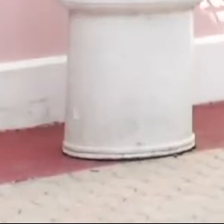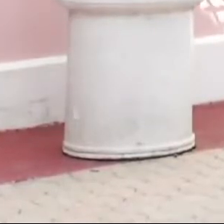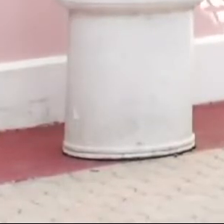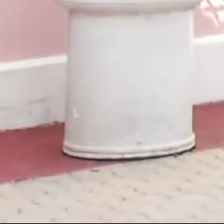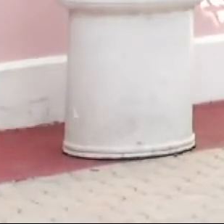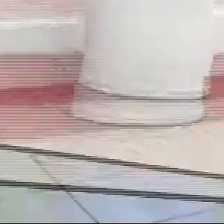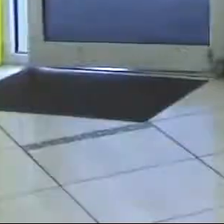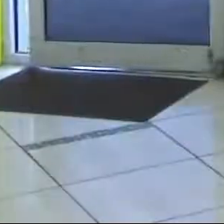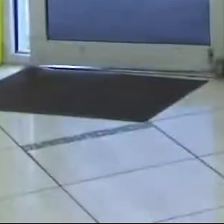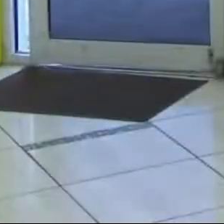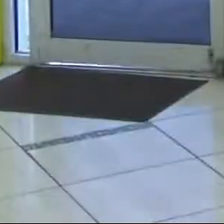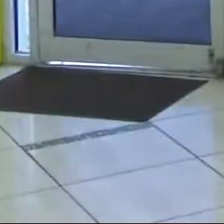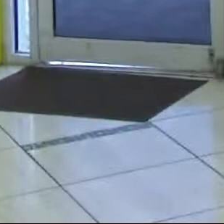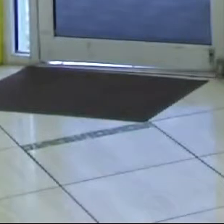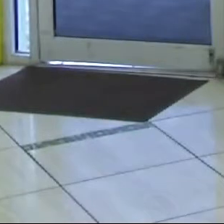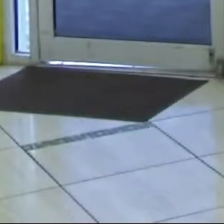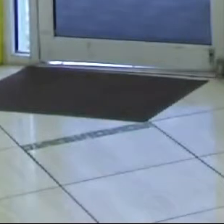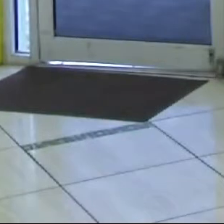Bahamas tonight.